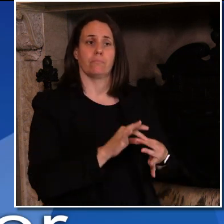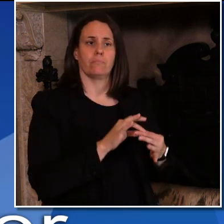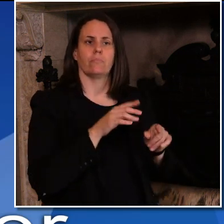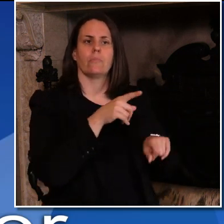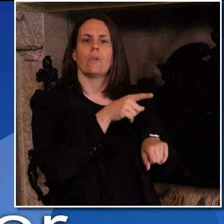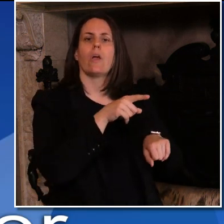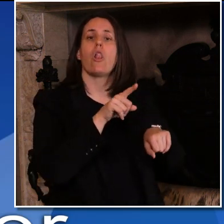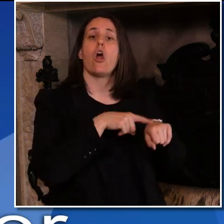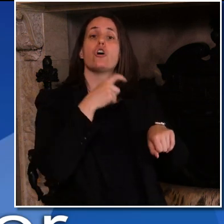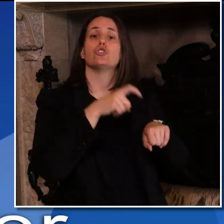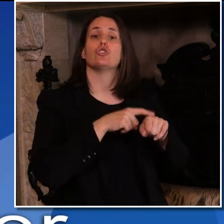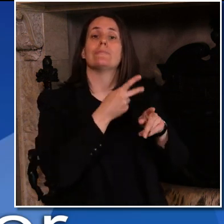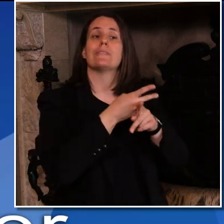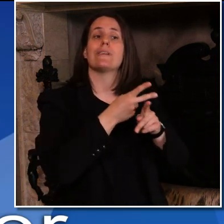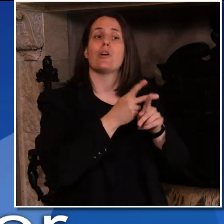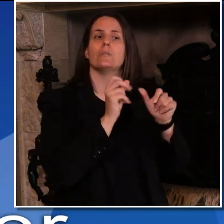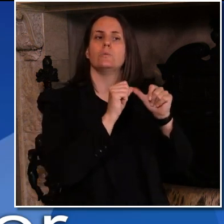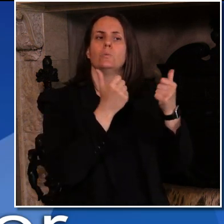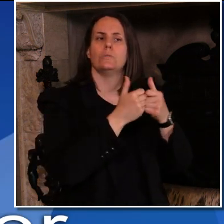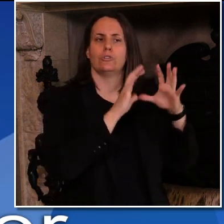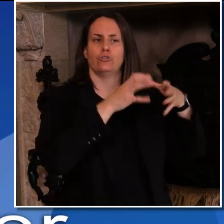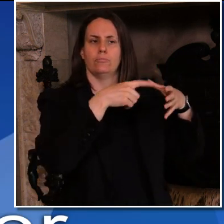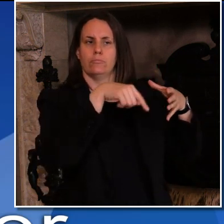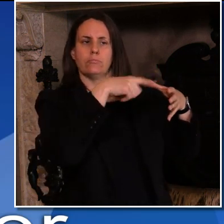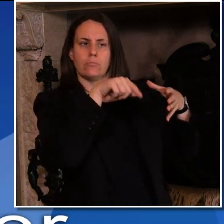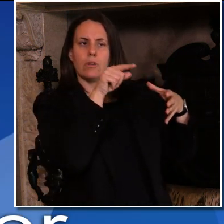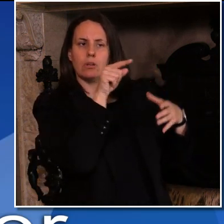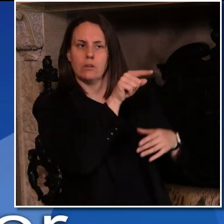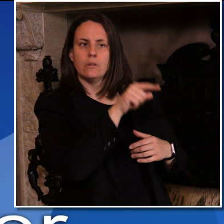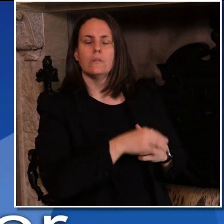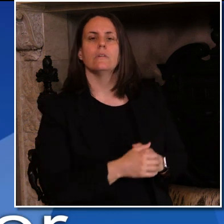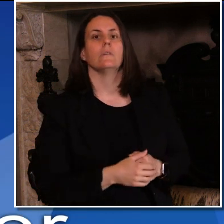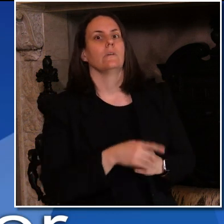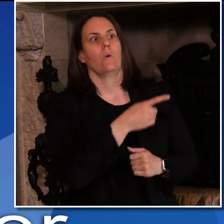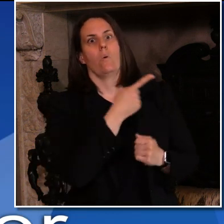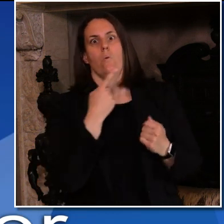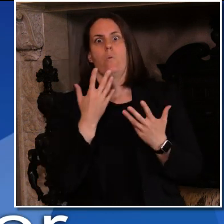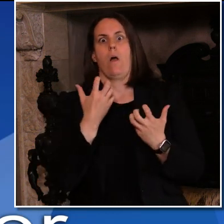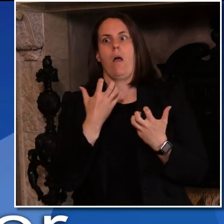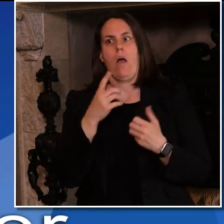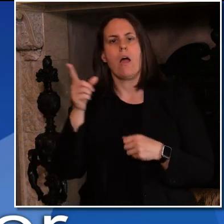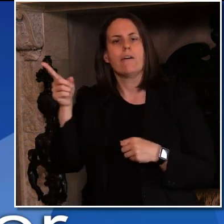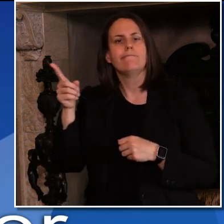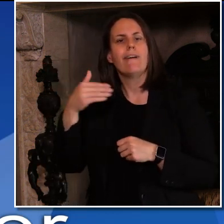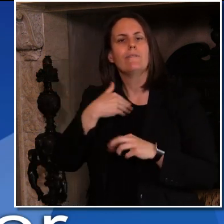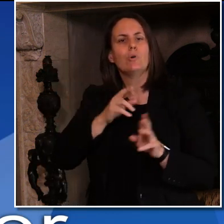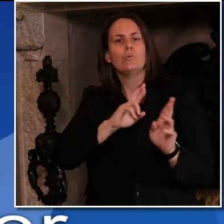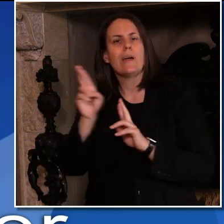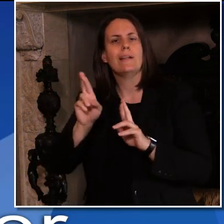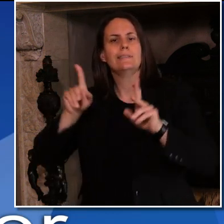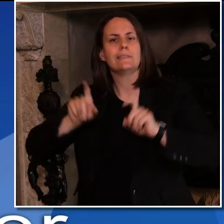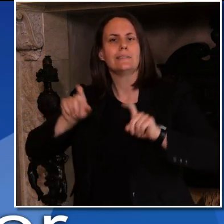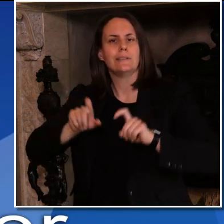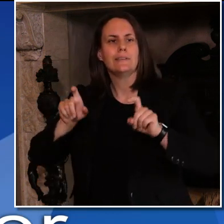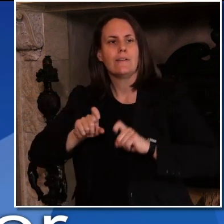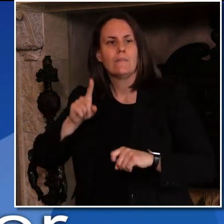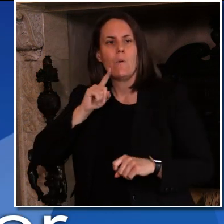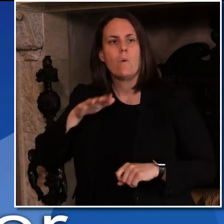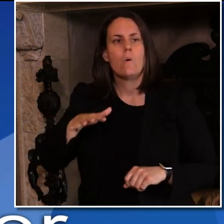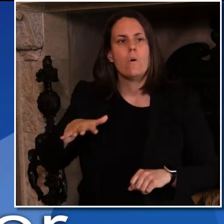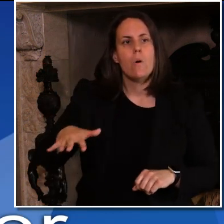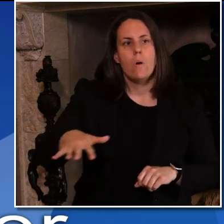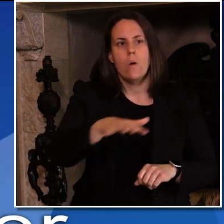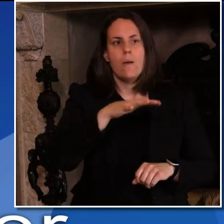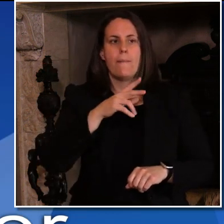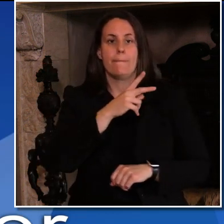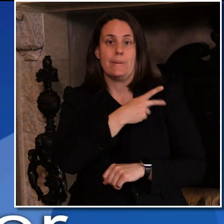see COVID testing of patients leaving the hospital and being admitted to nursing homes, even if